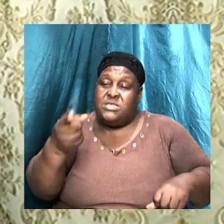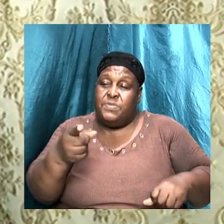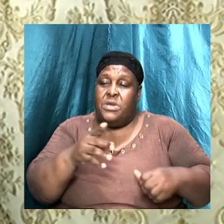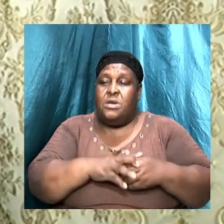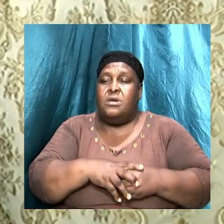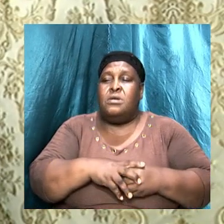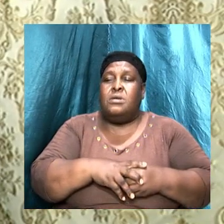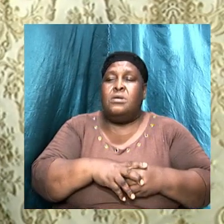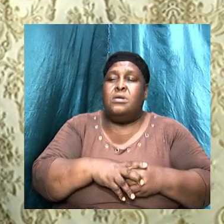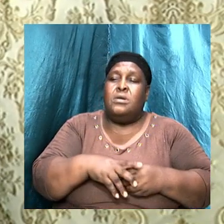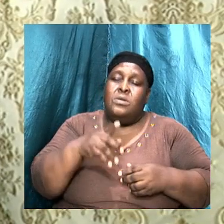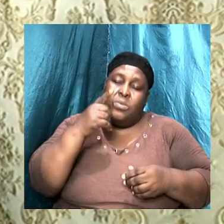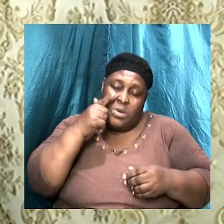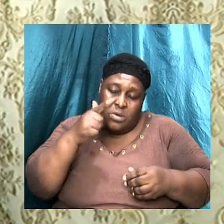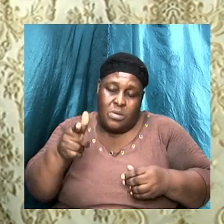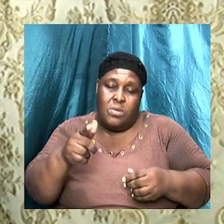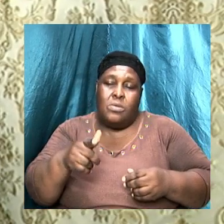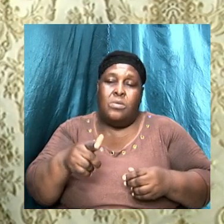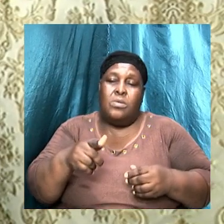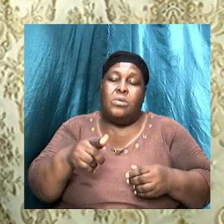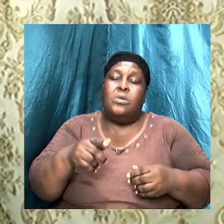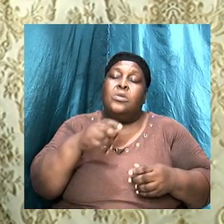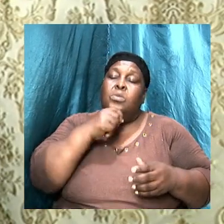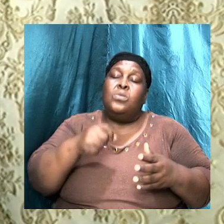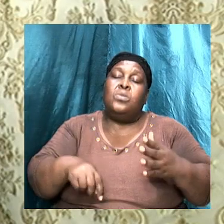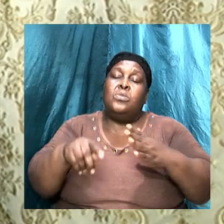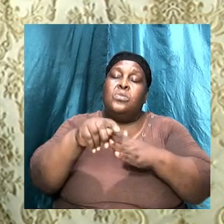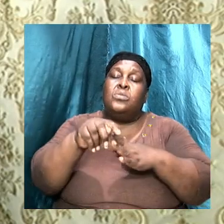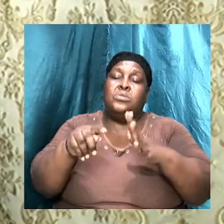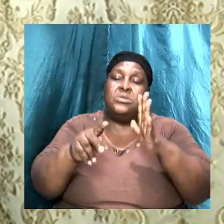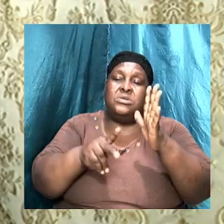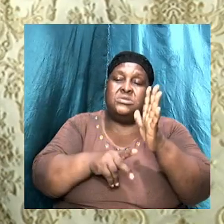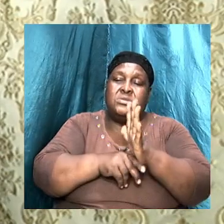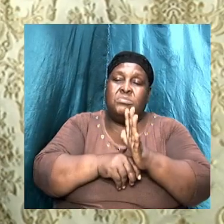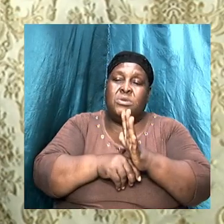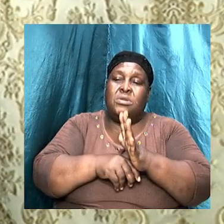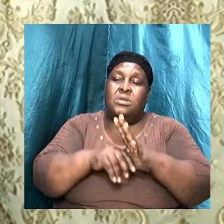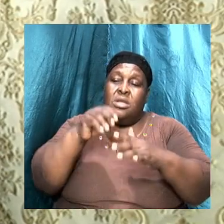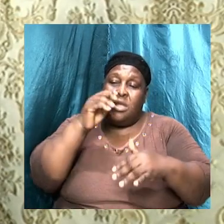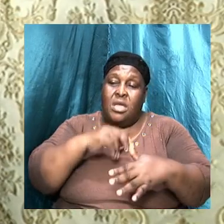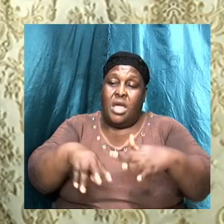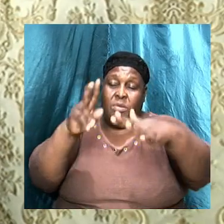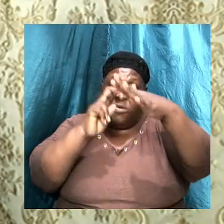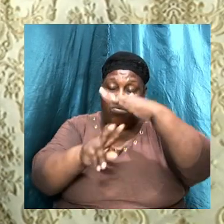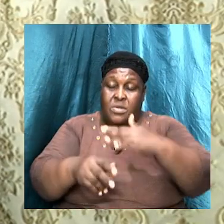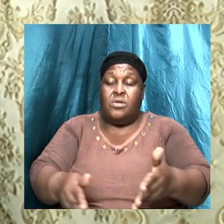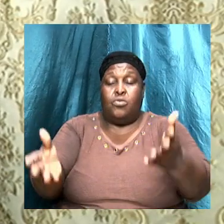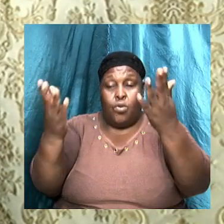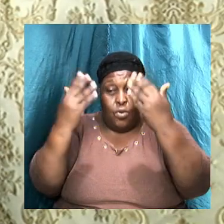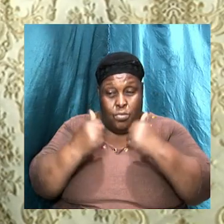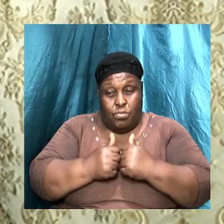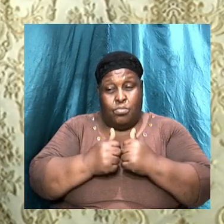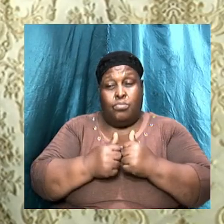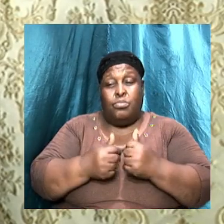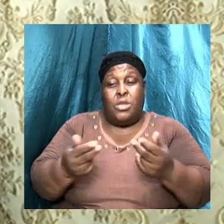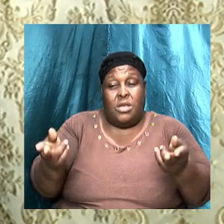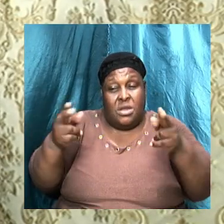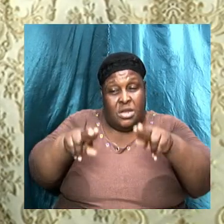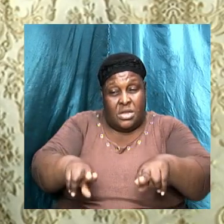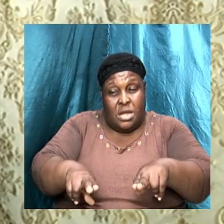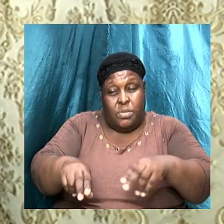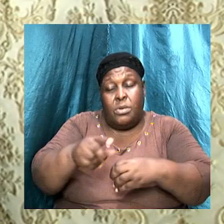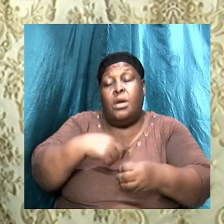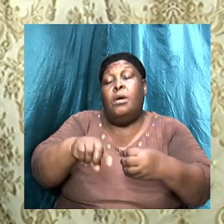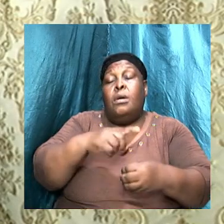Amen. But we are going to look in the Old Testament and prophecies that came forth about